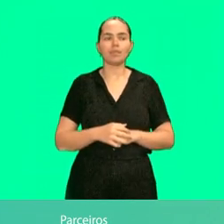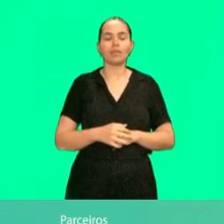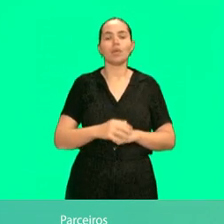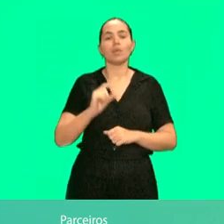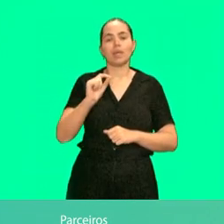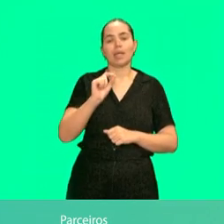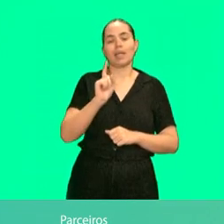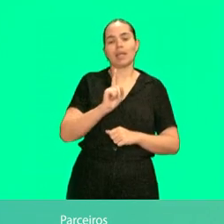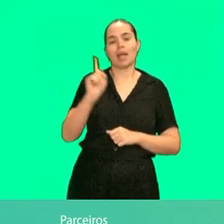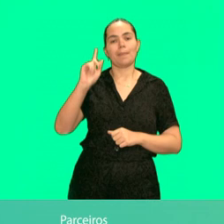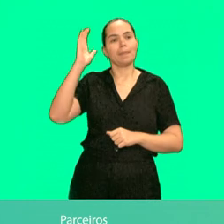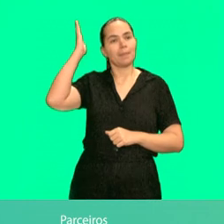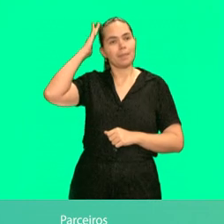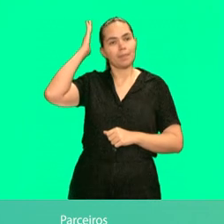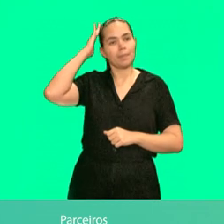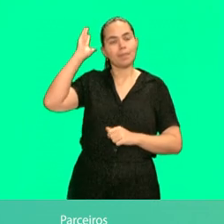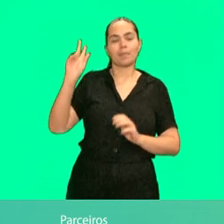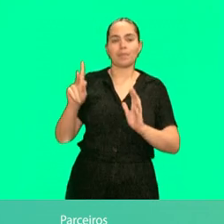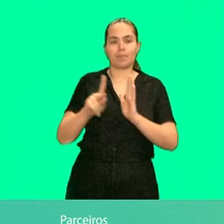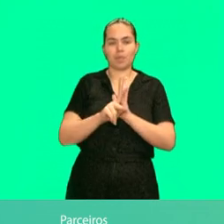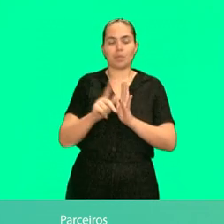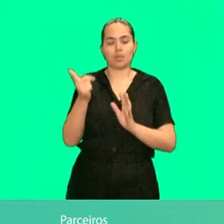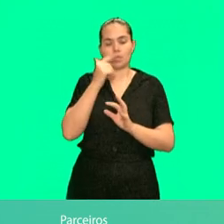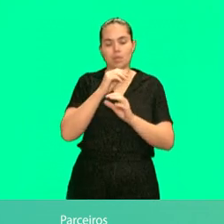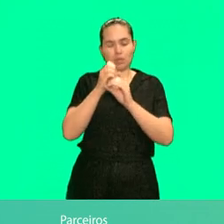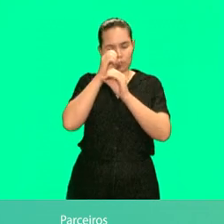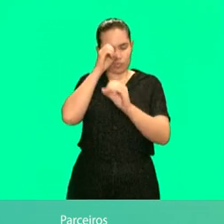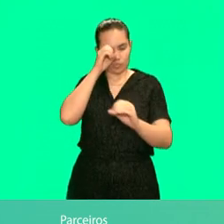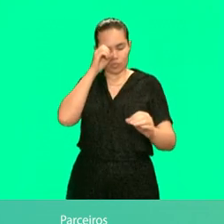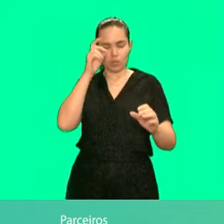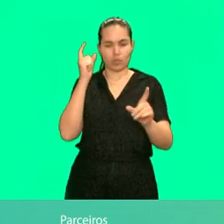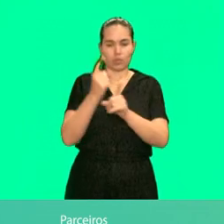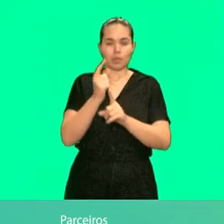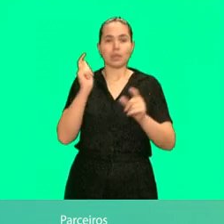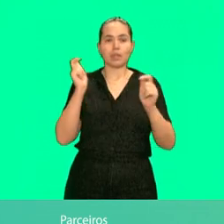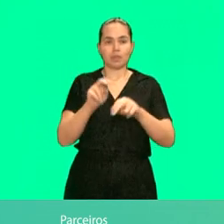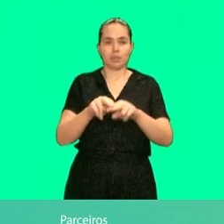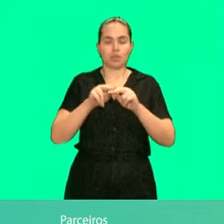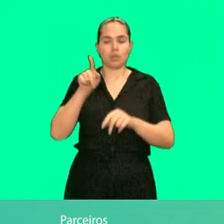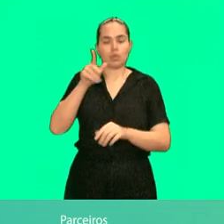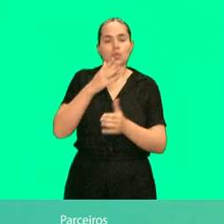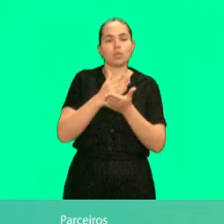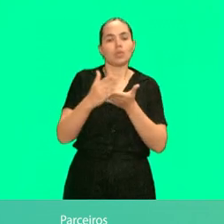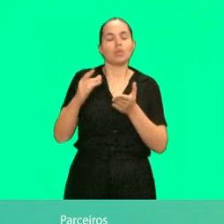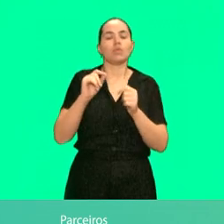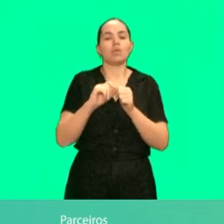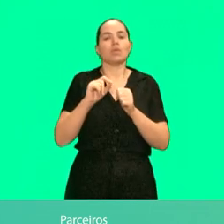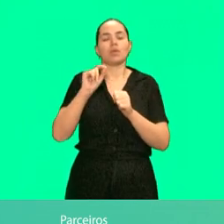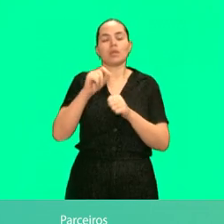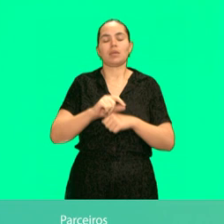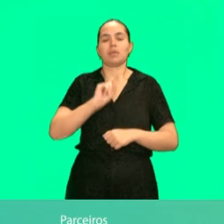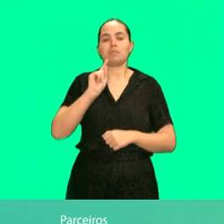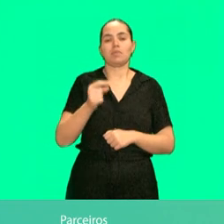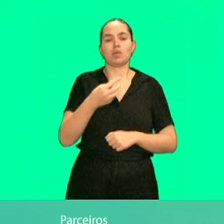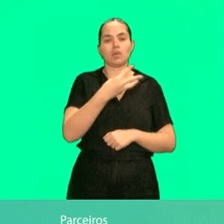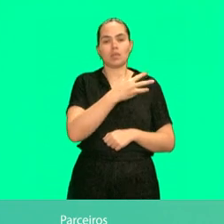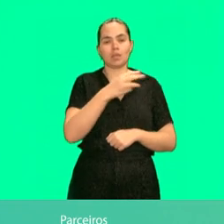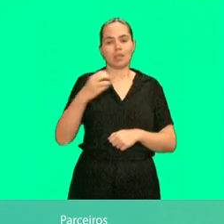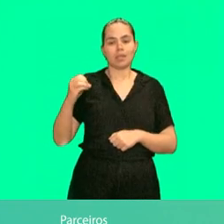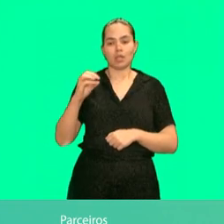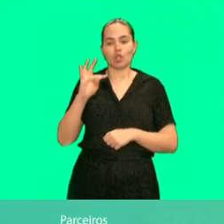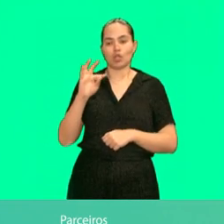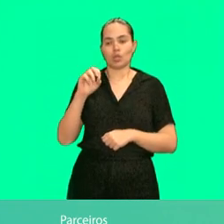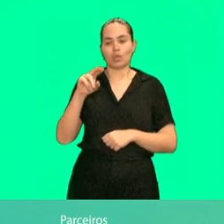gasification.org, you can see it. This is a plant from Paraná, the state of Paraná, or